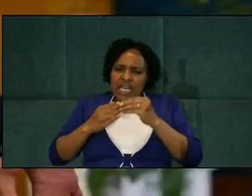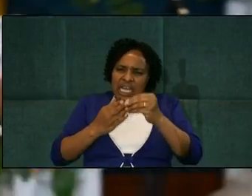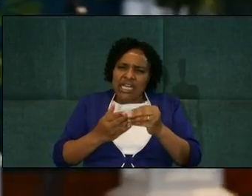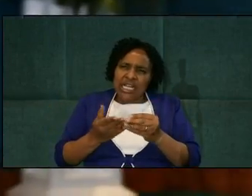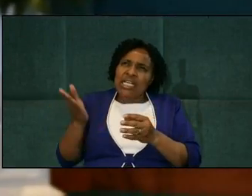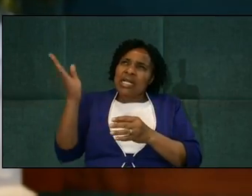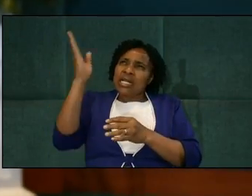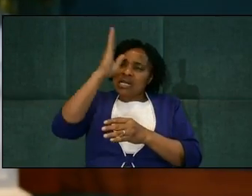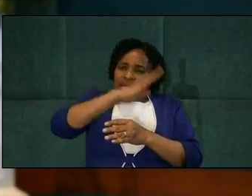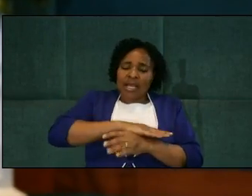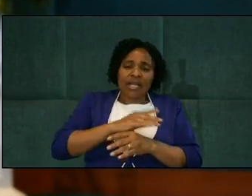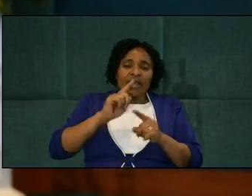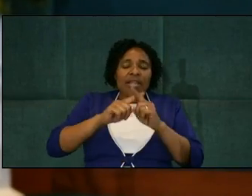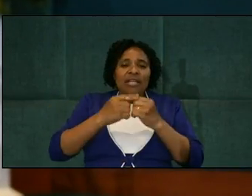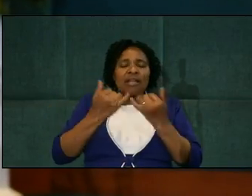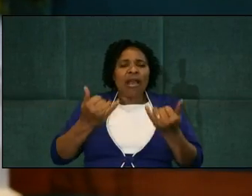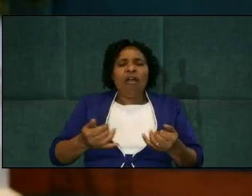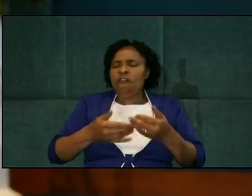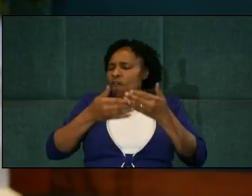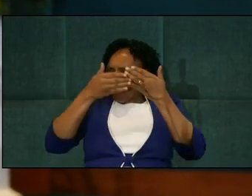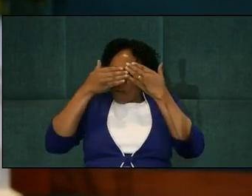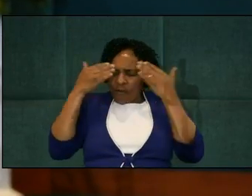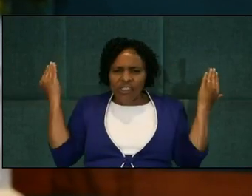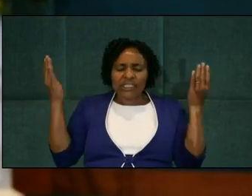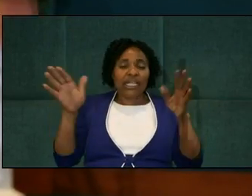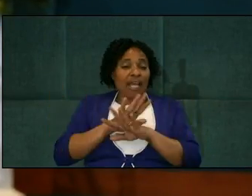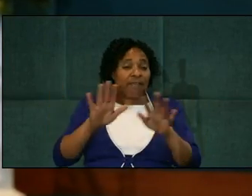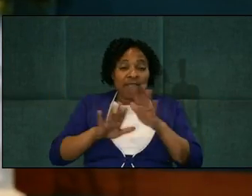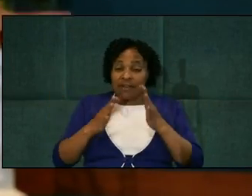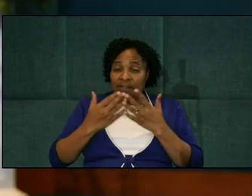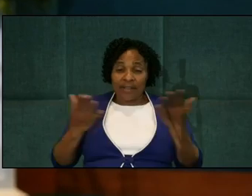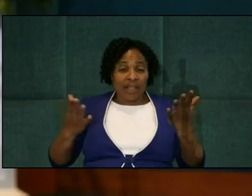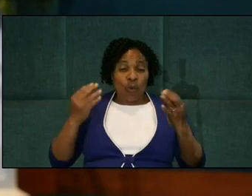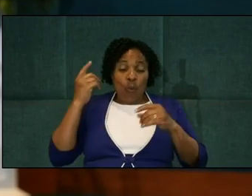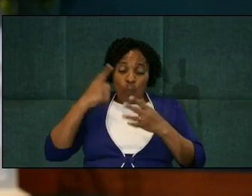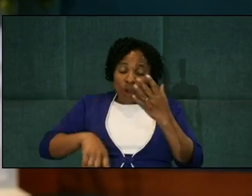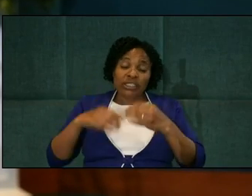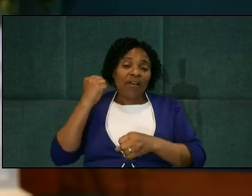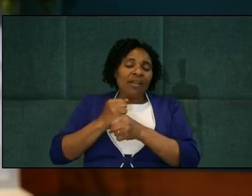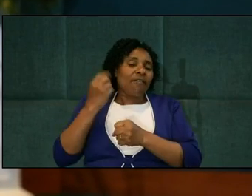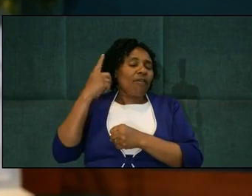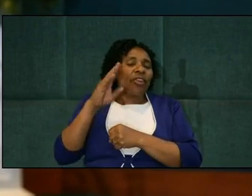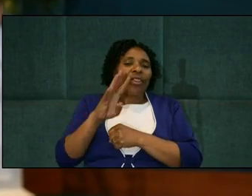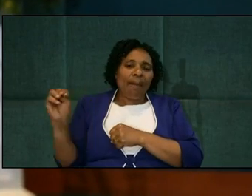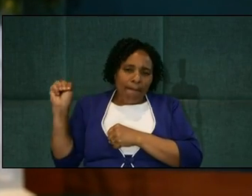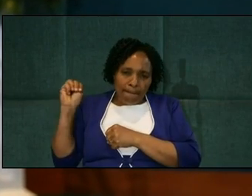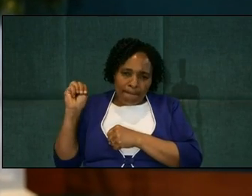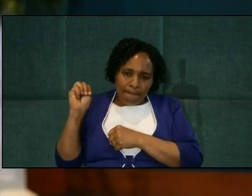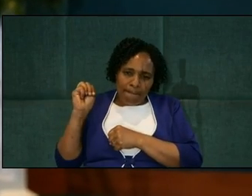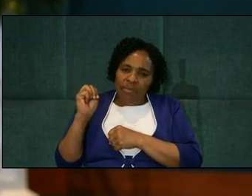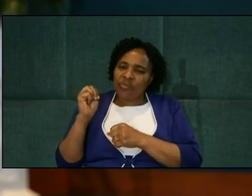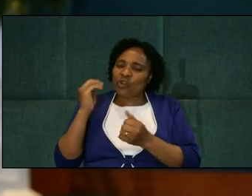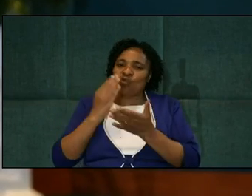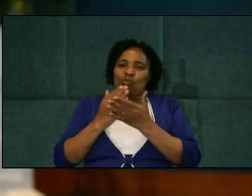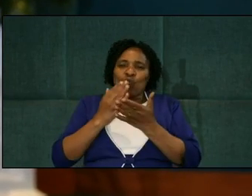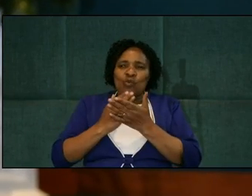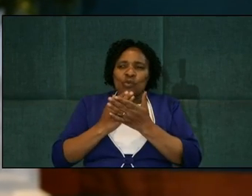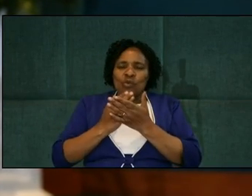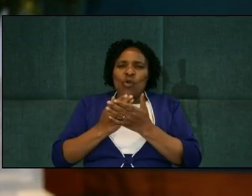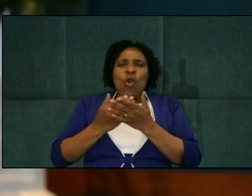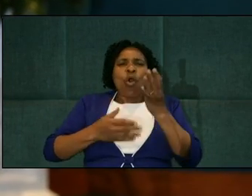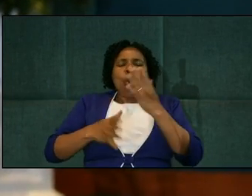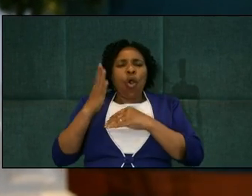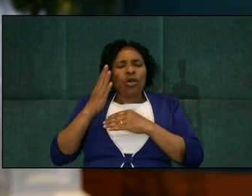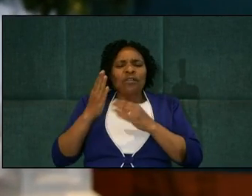one little test and they forgot everything that I have done for them. If I've brought you so